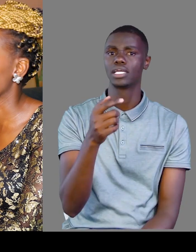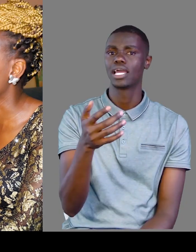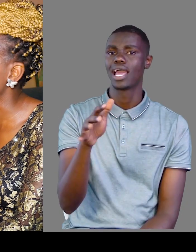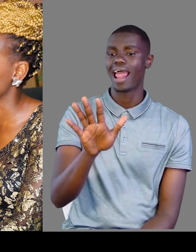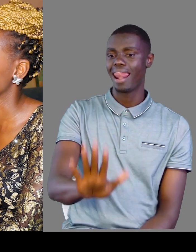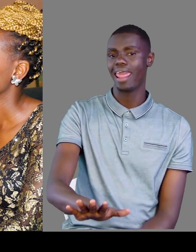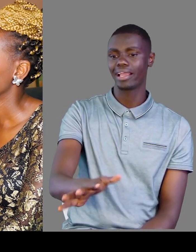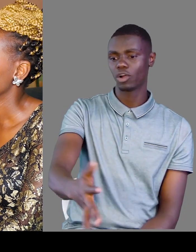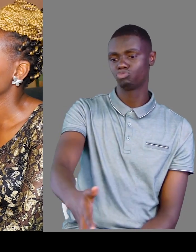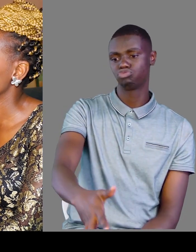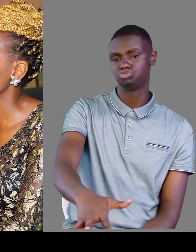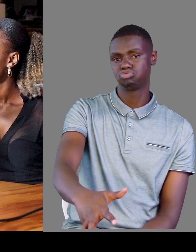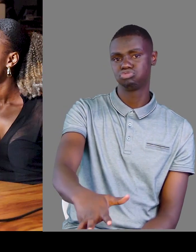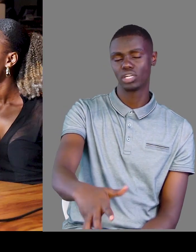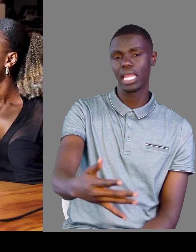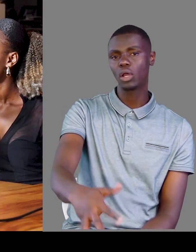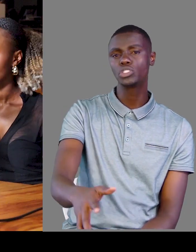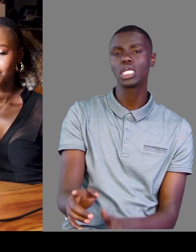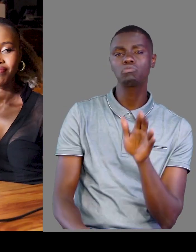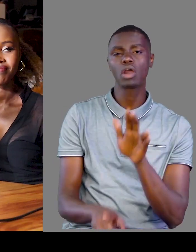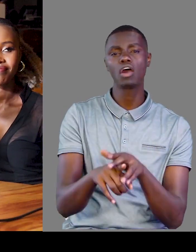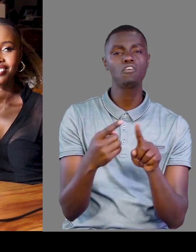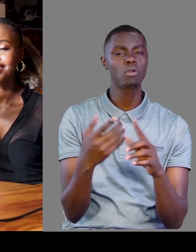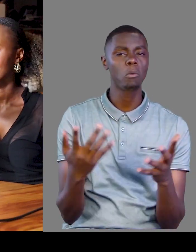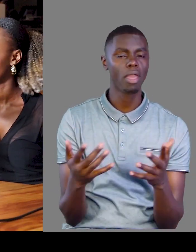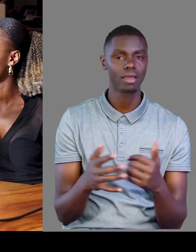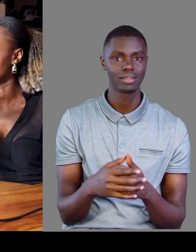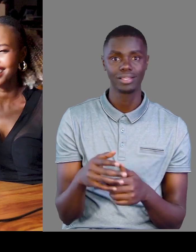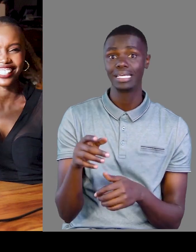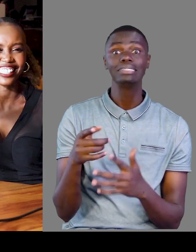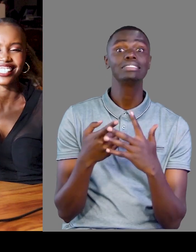kitu ilitoka wapi? Because iko na lots. High school.